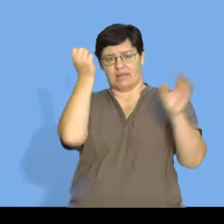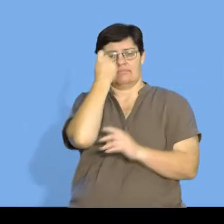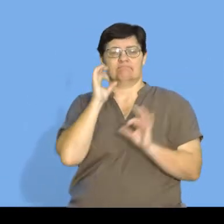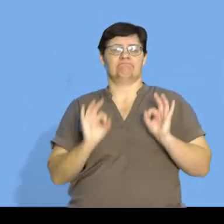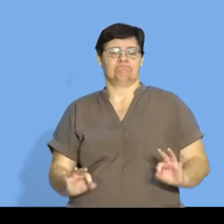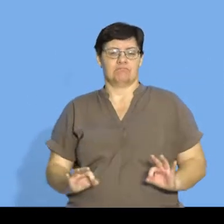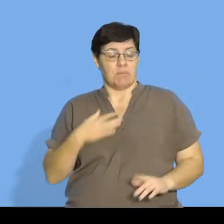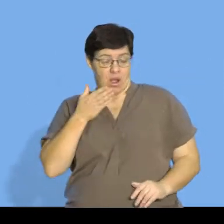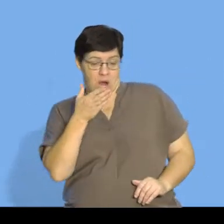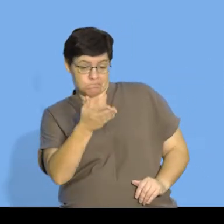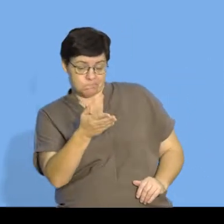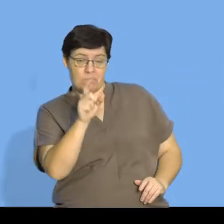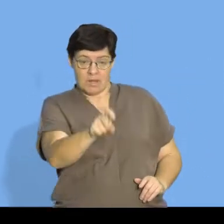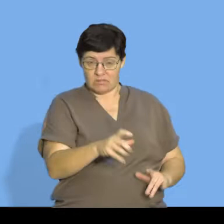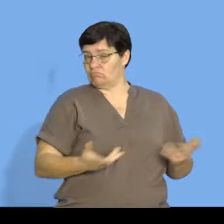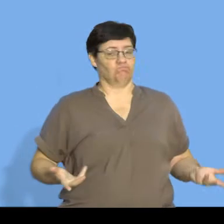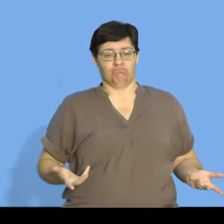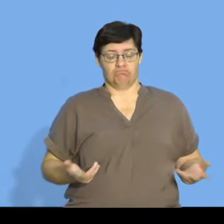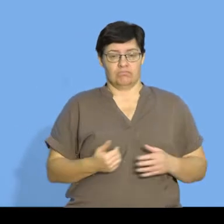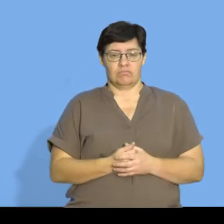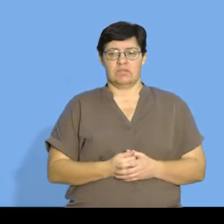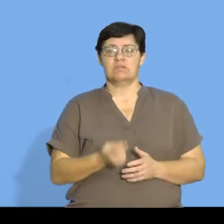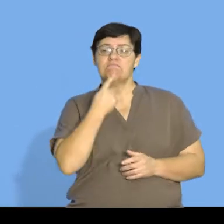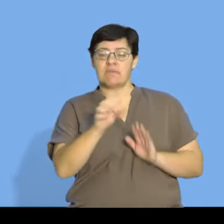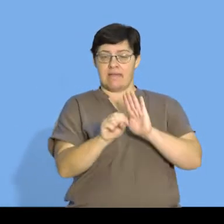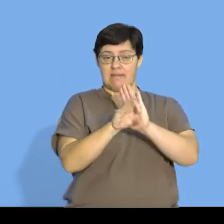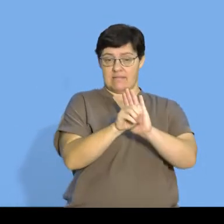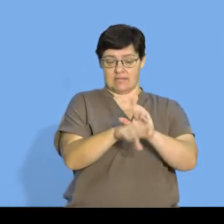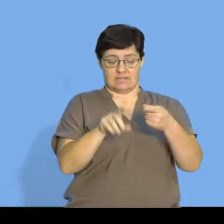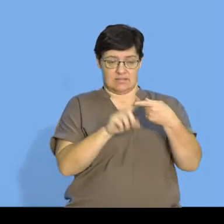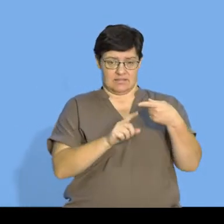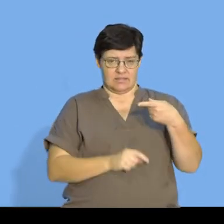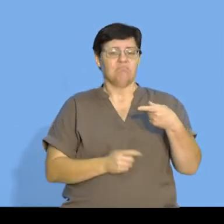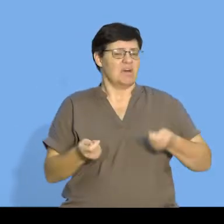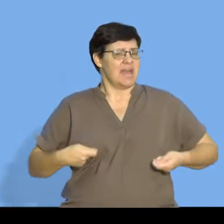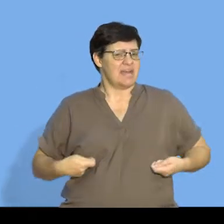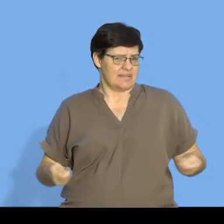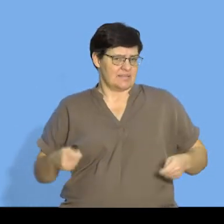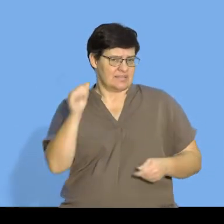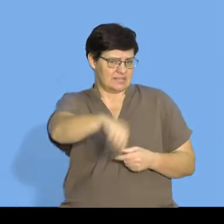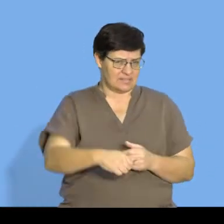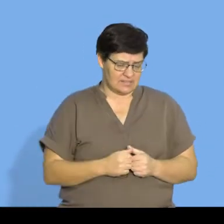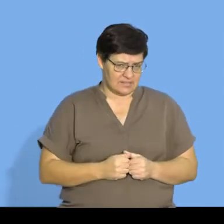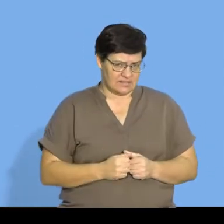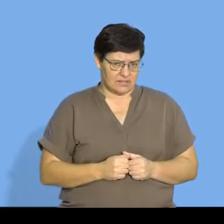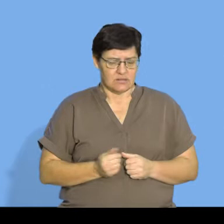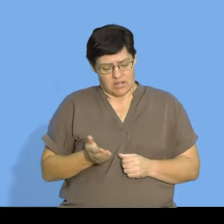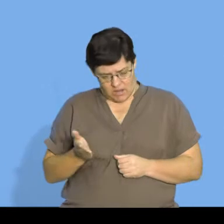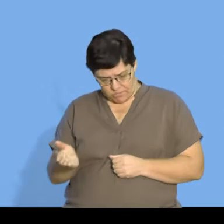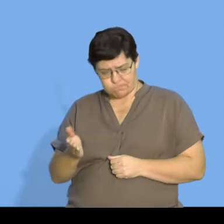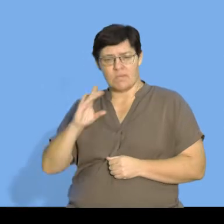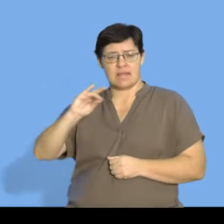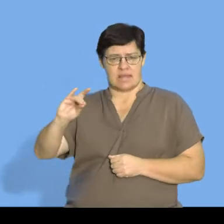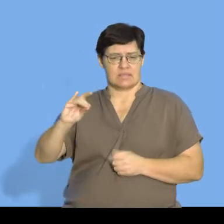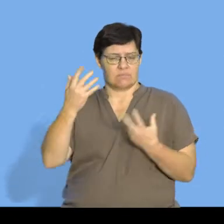of whether they belong there or not. Let's start off by saying advertising, certainly an expense, so it will go into my